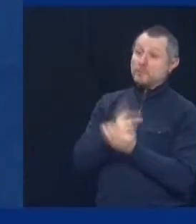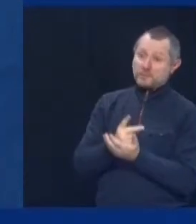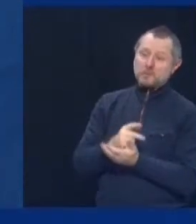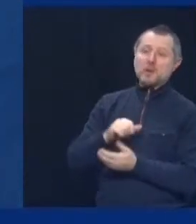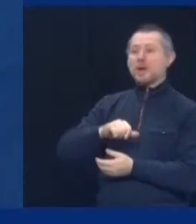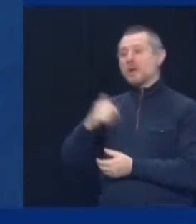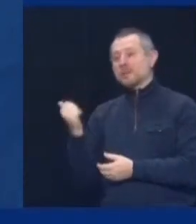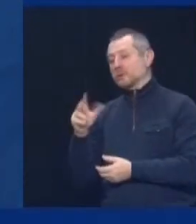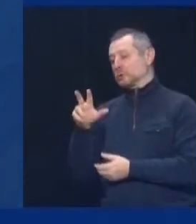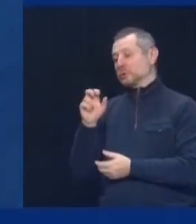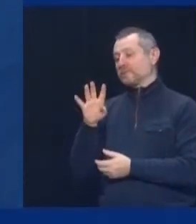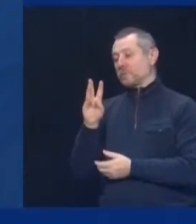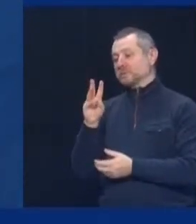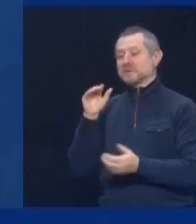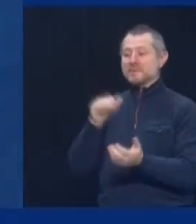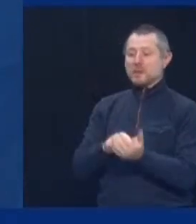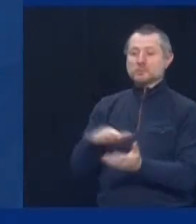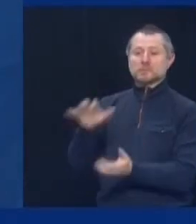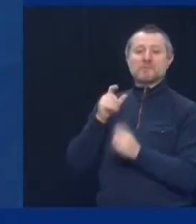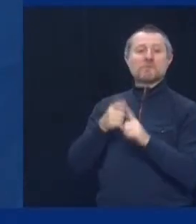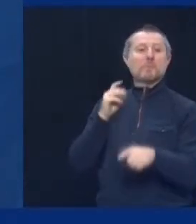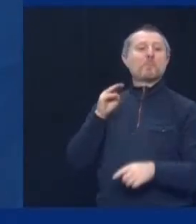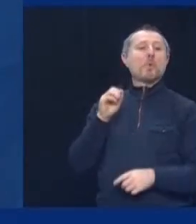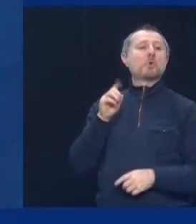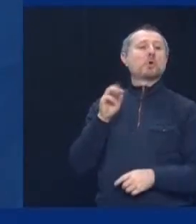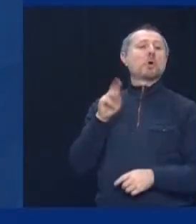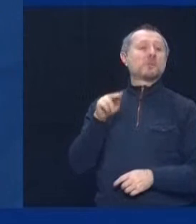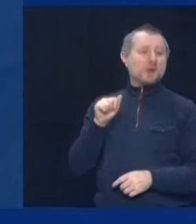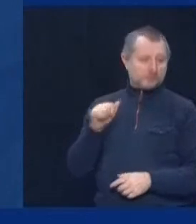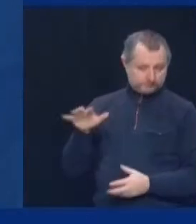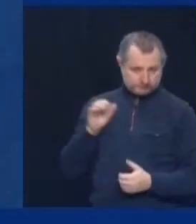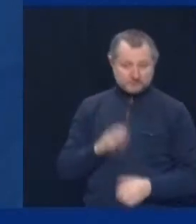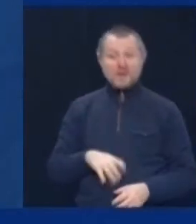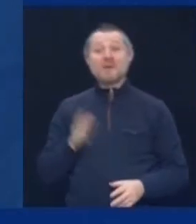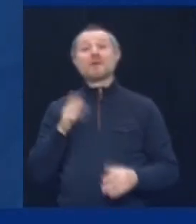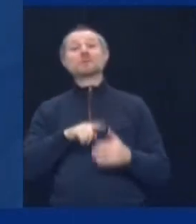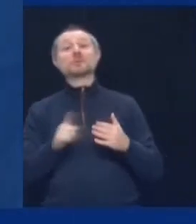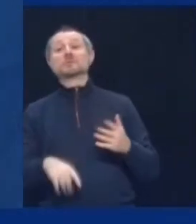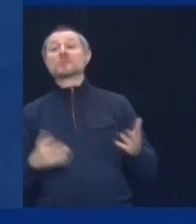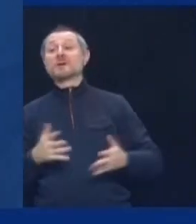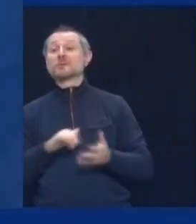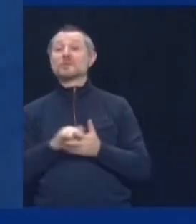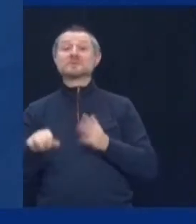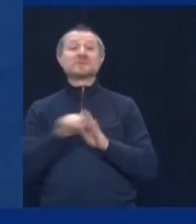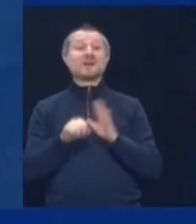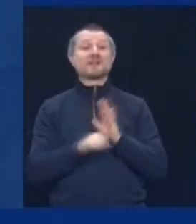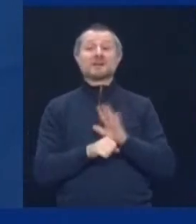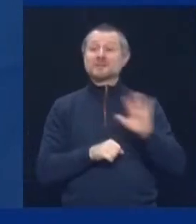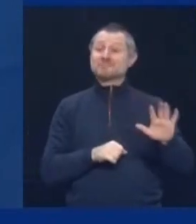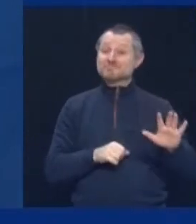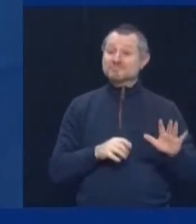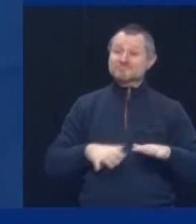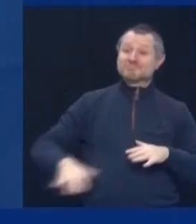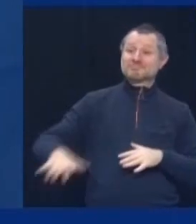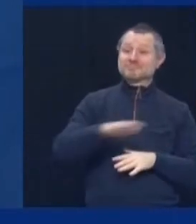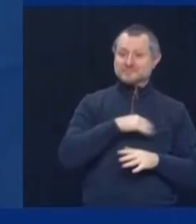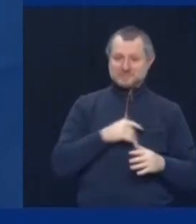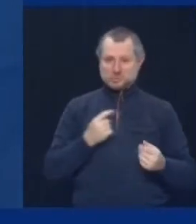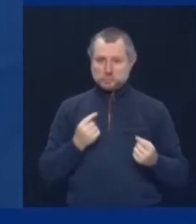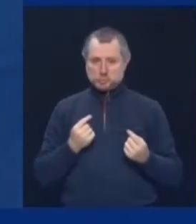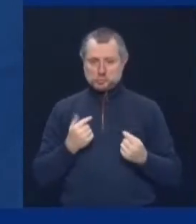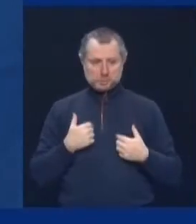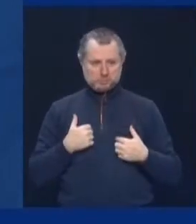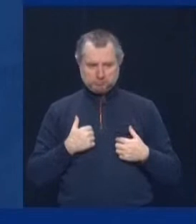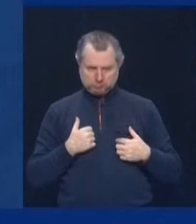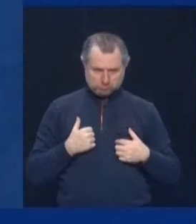from Moderna. What happens is the state gets the vaccine, the state then distributes it